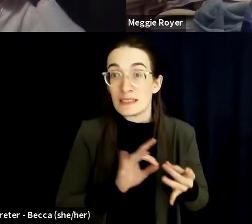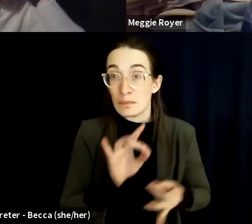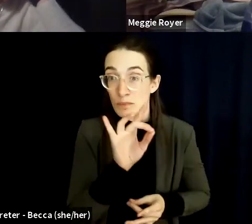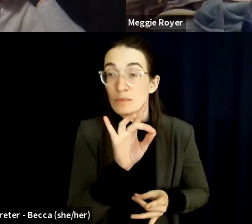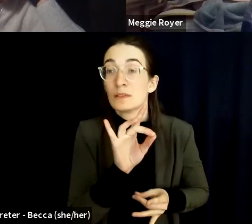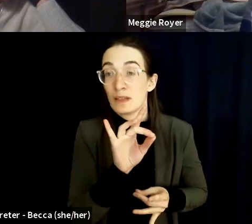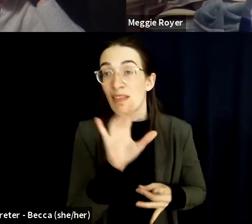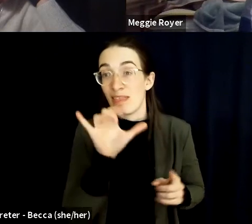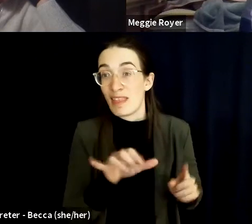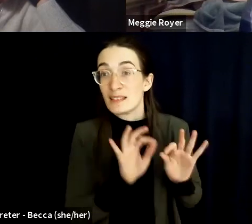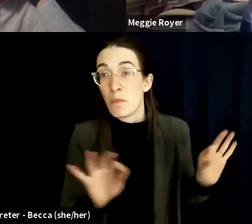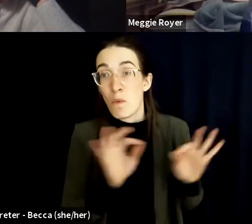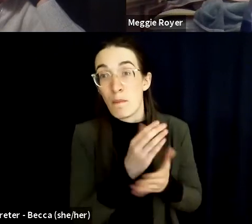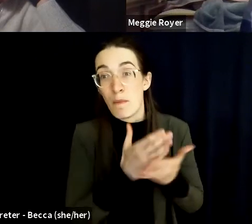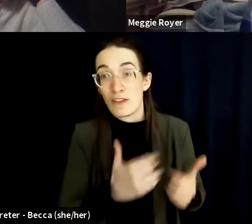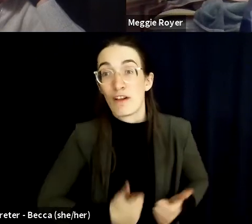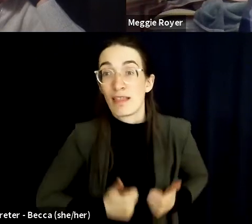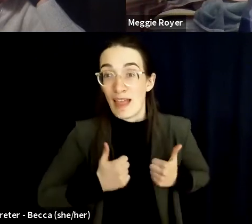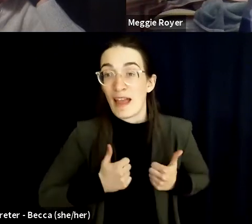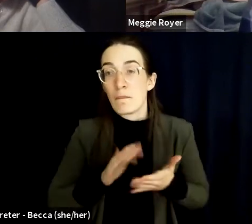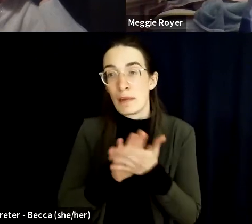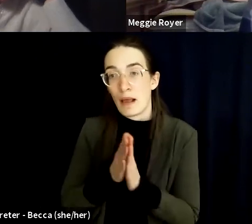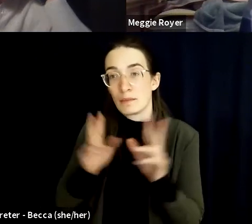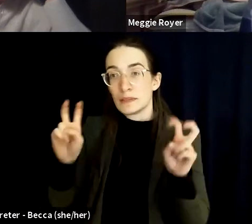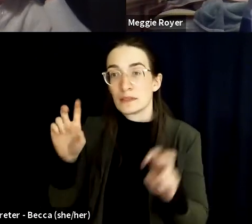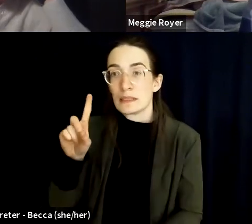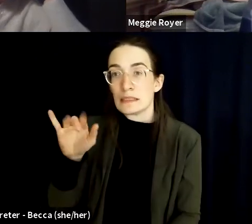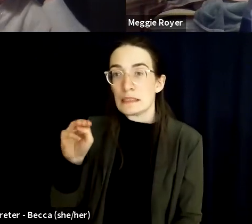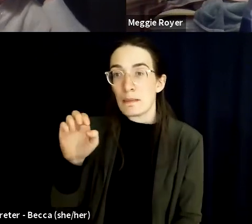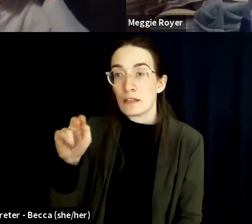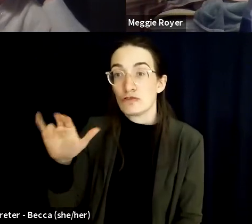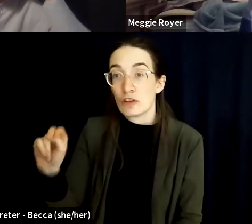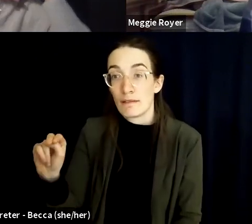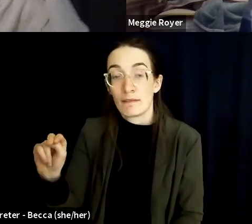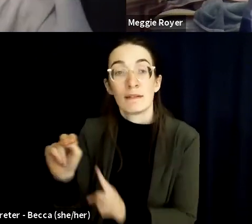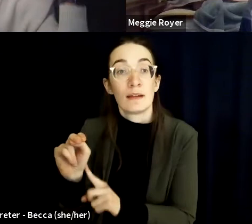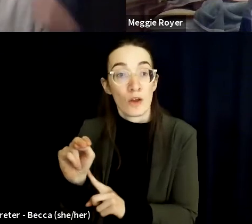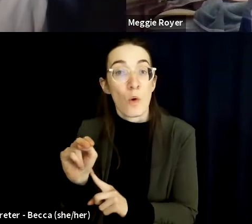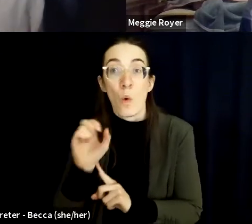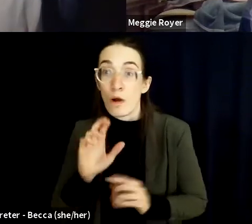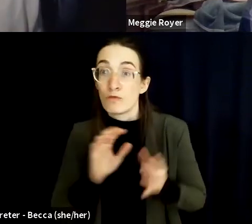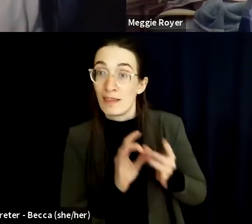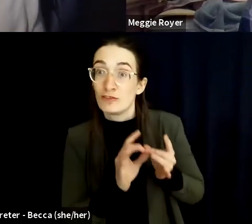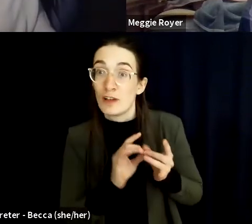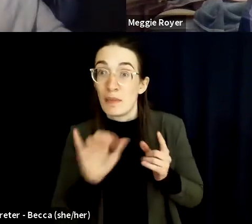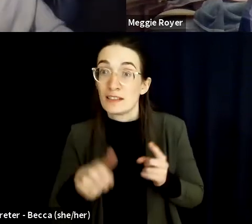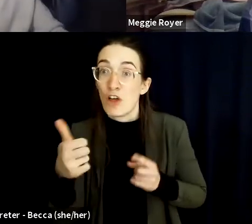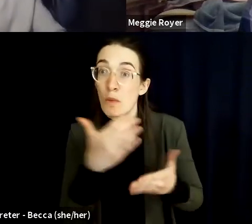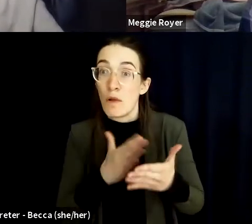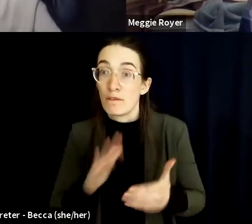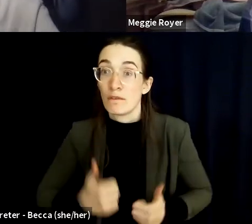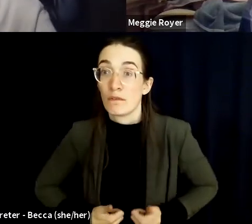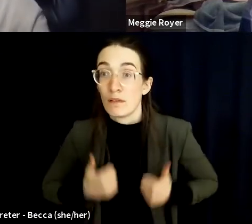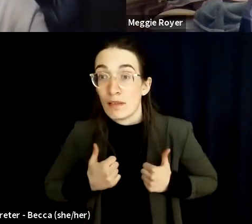part of their life, and that's a dimension in their life. Relationships are a really important dimension for a lot of people.